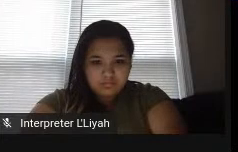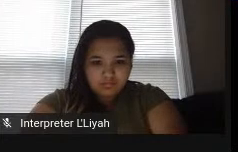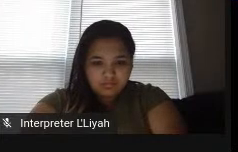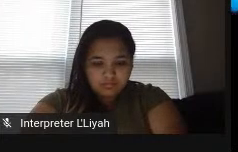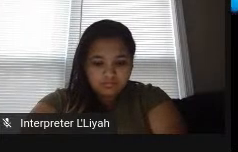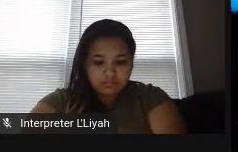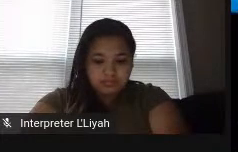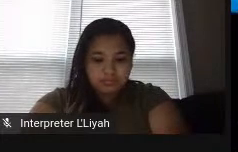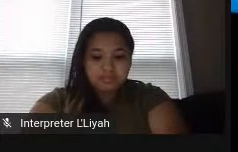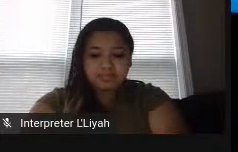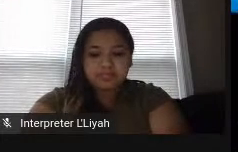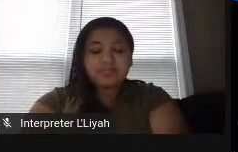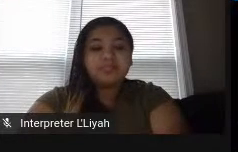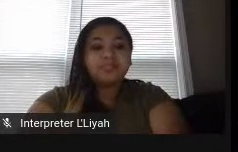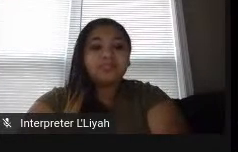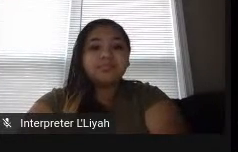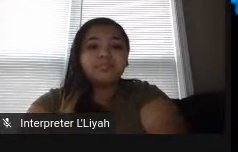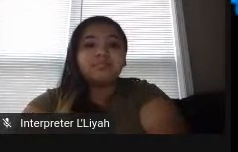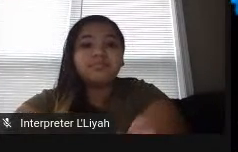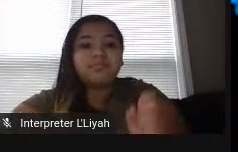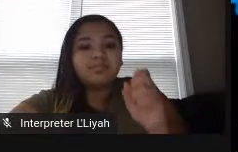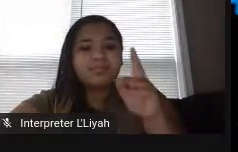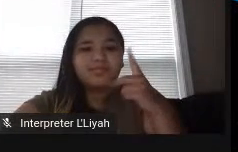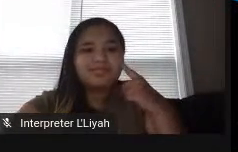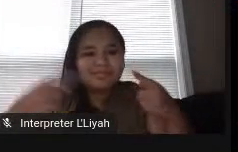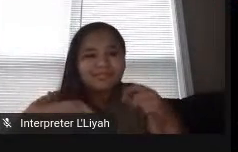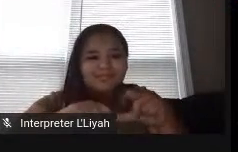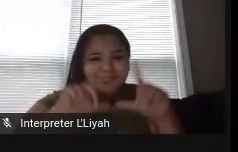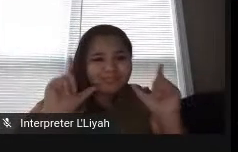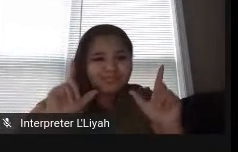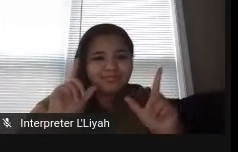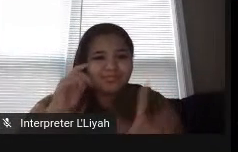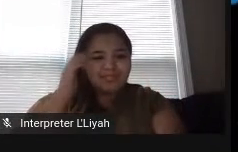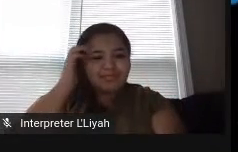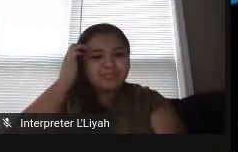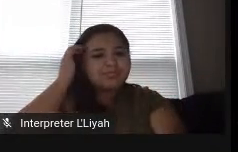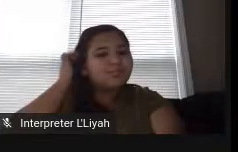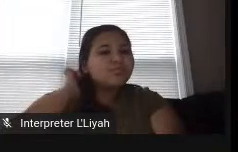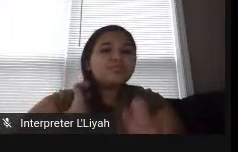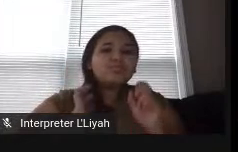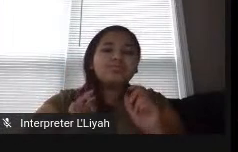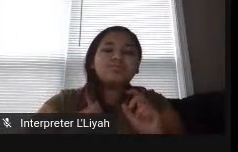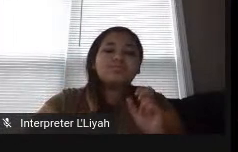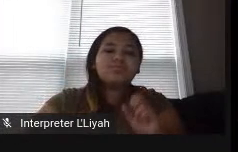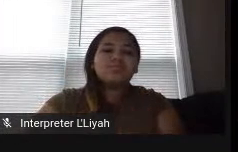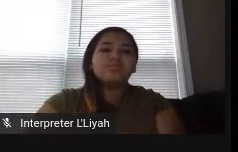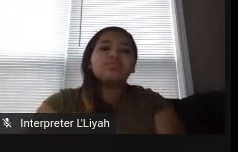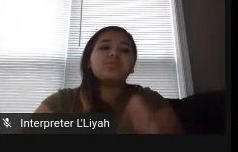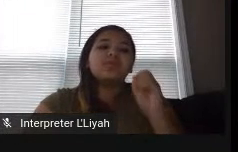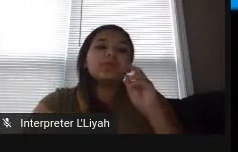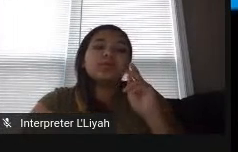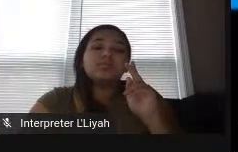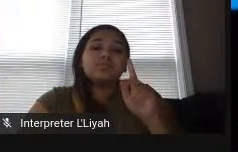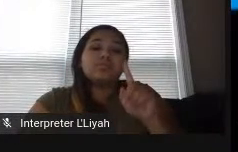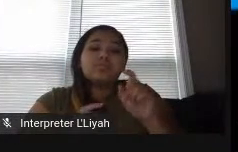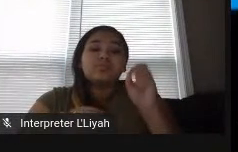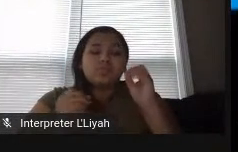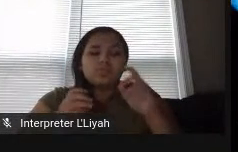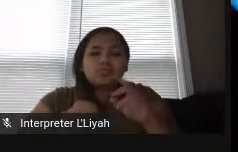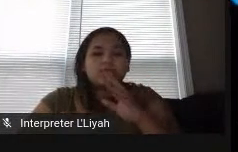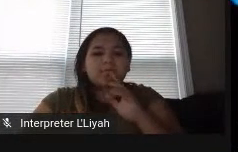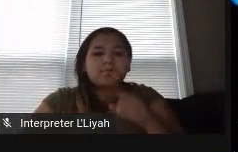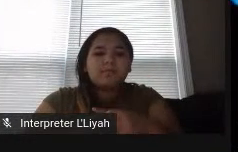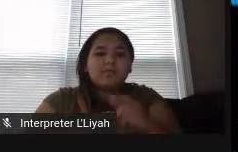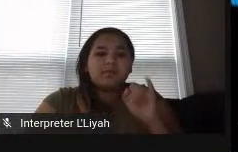all right. We got it up. Alrighty. So again, we're going to be talking about the